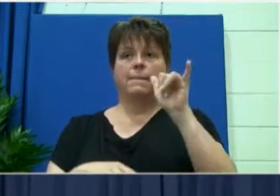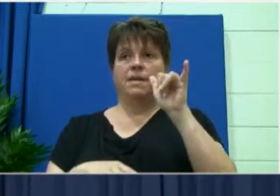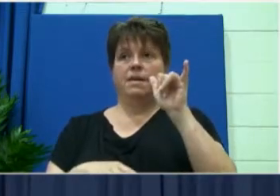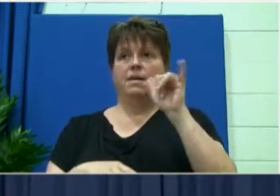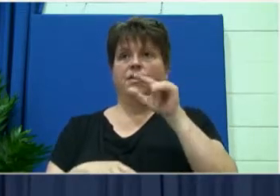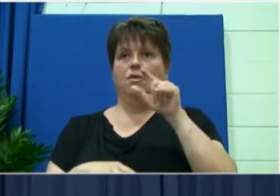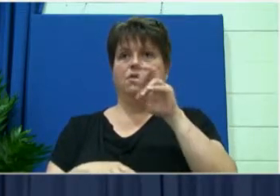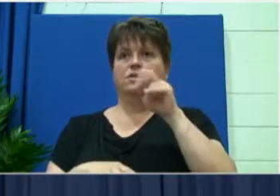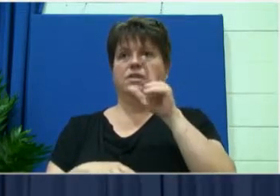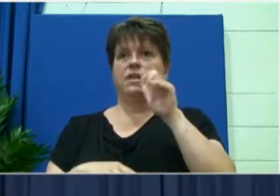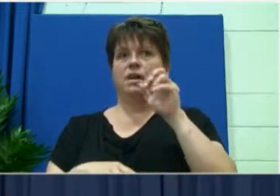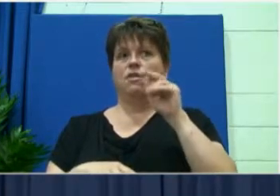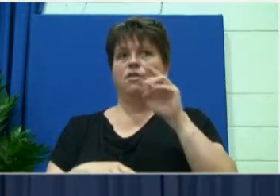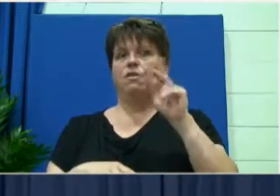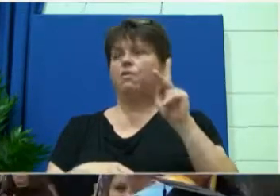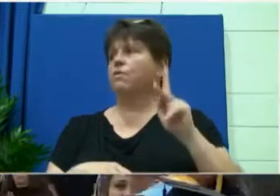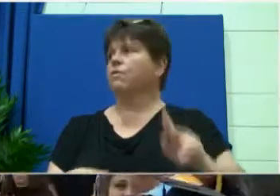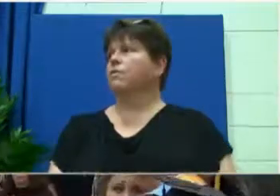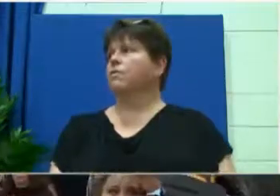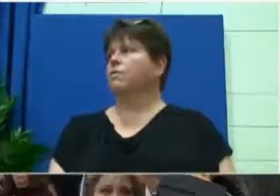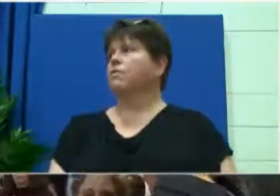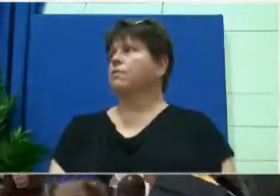Gerstenecker.